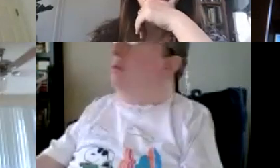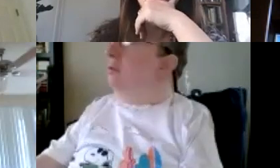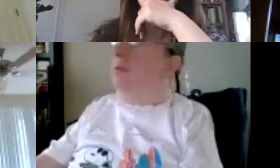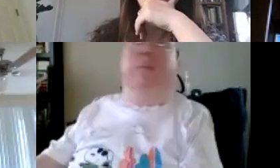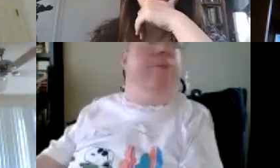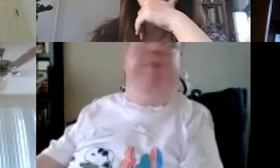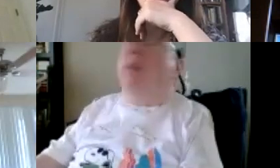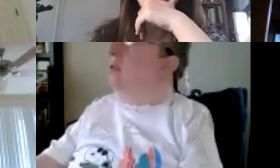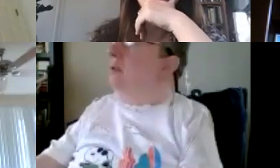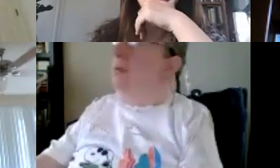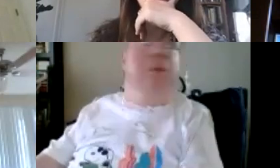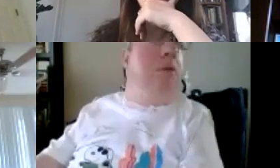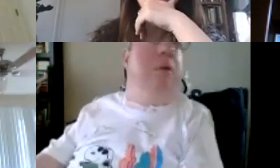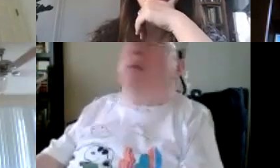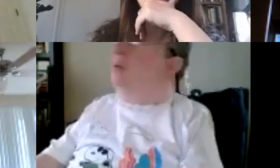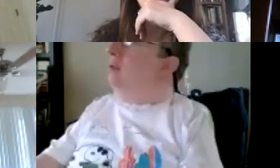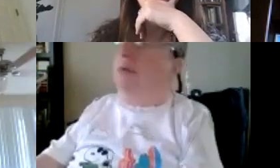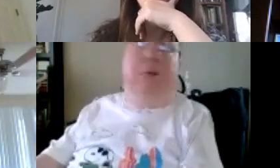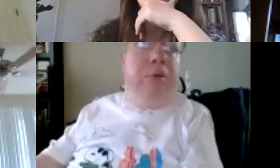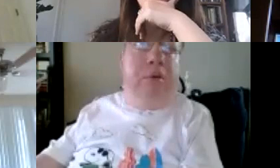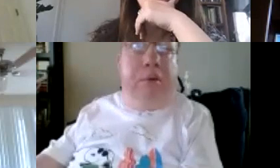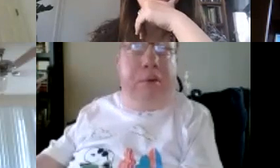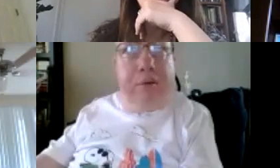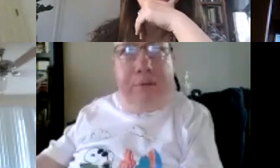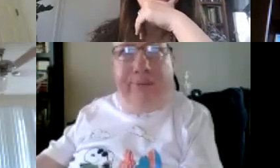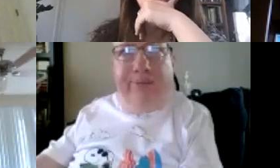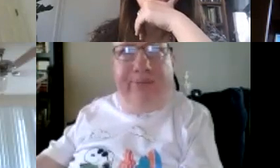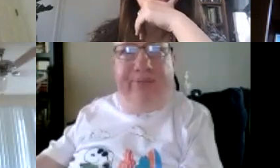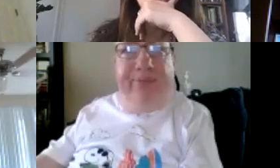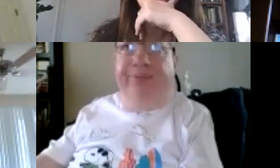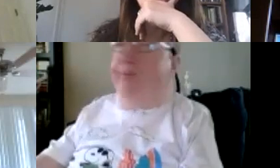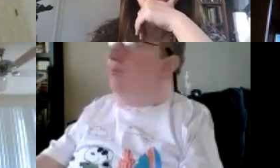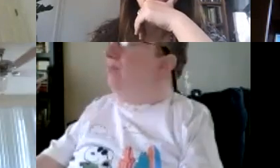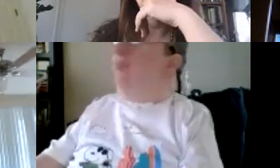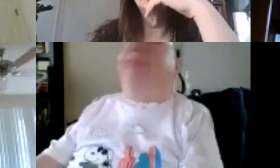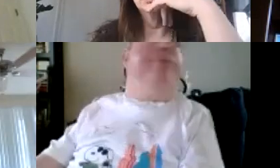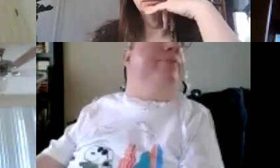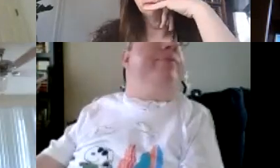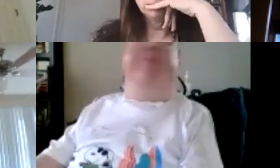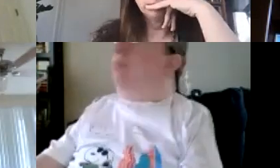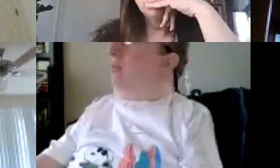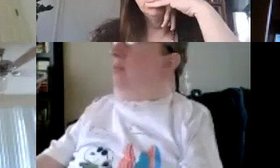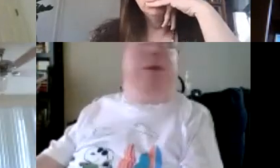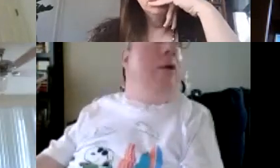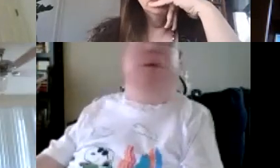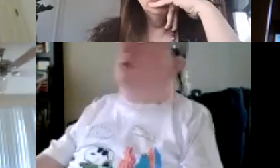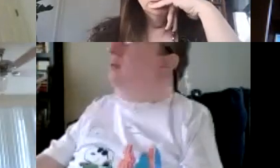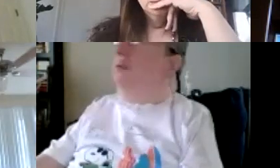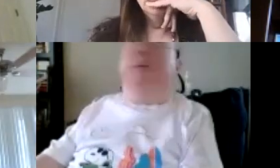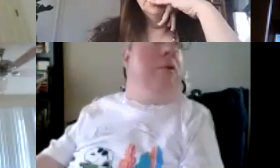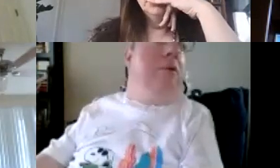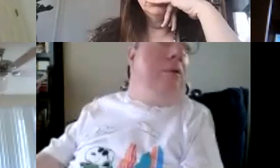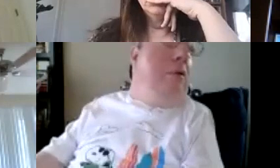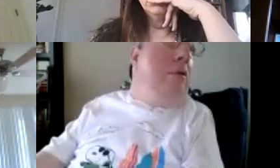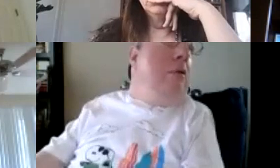ability to provide this vaccination to the appropriate phase at that time. And so as for